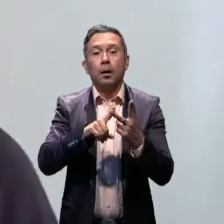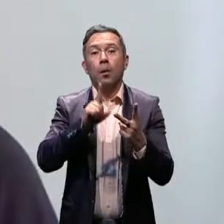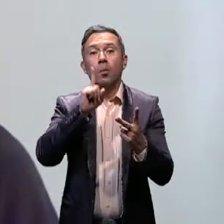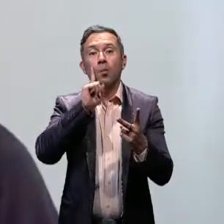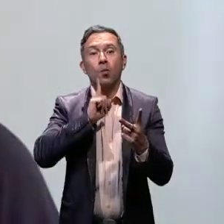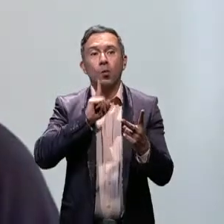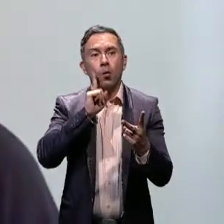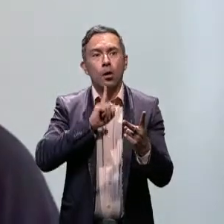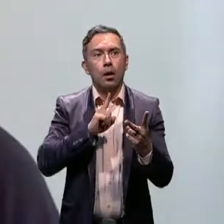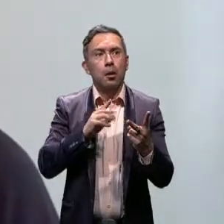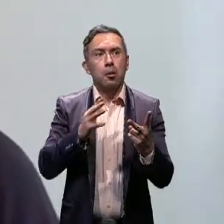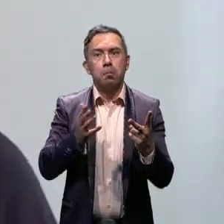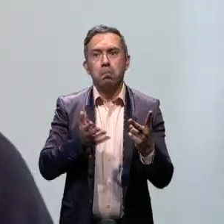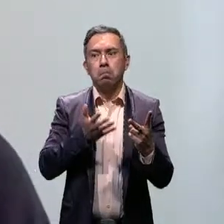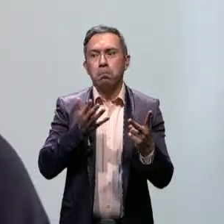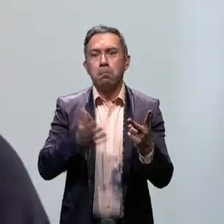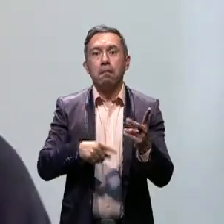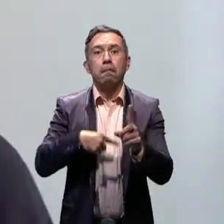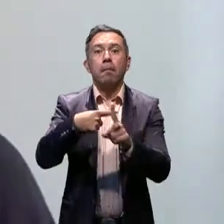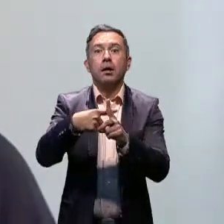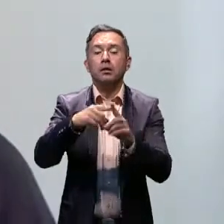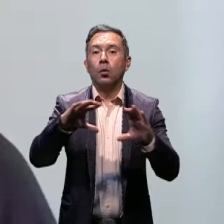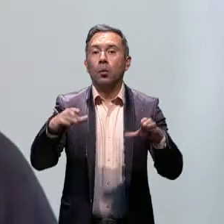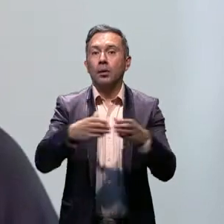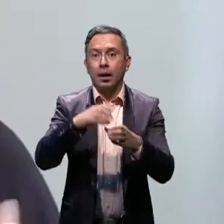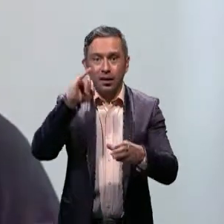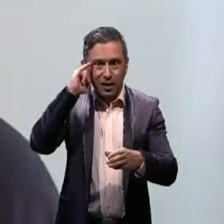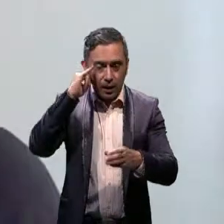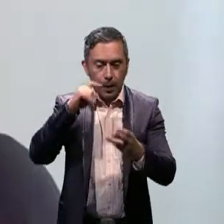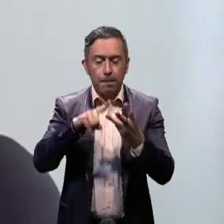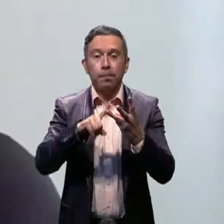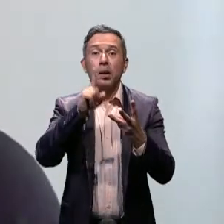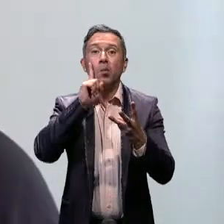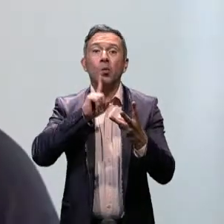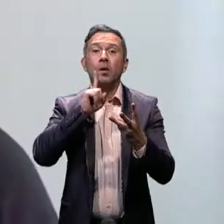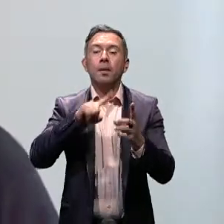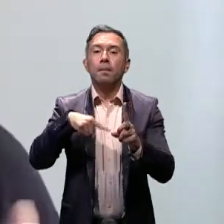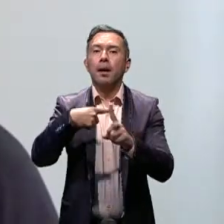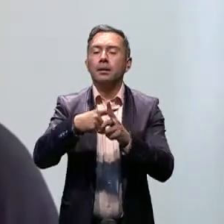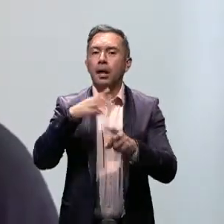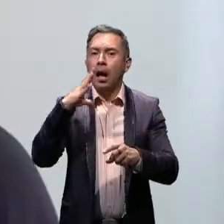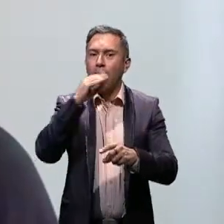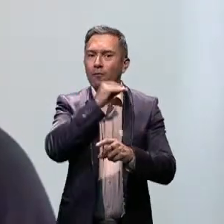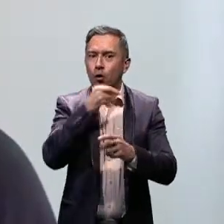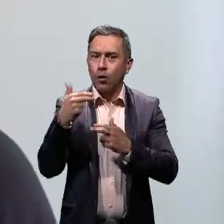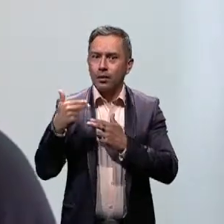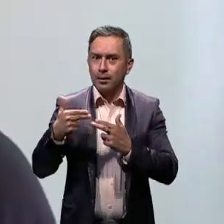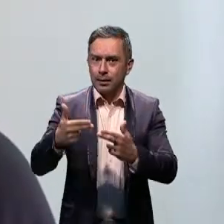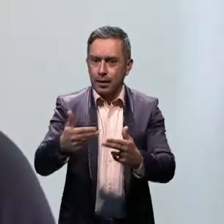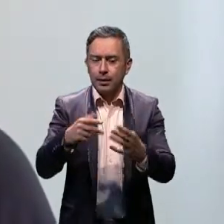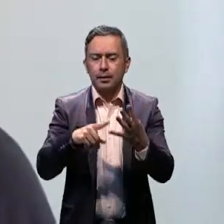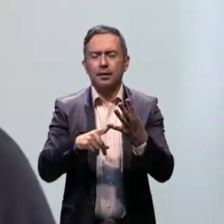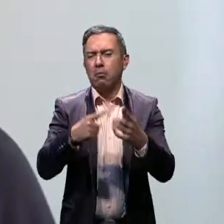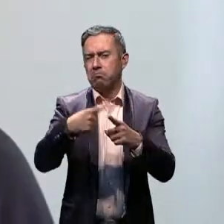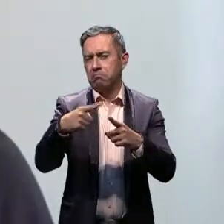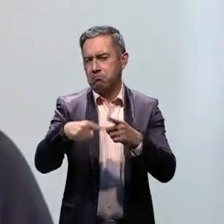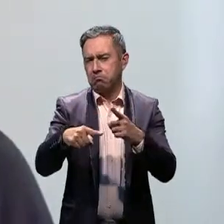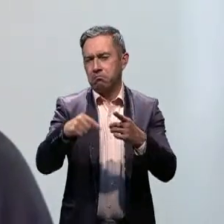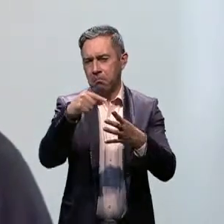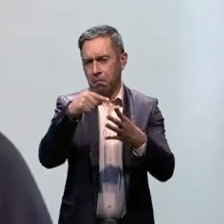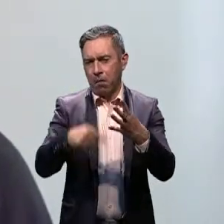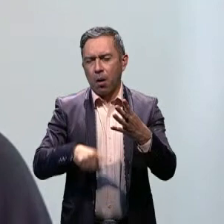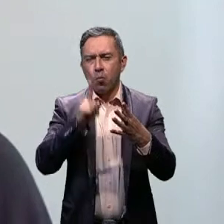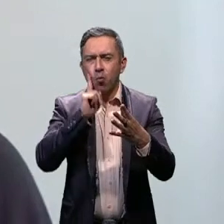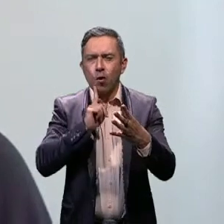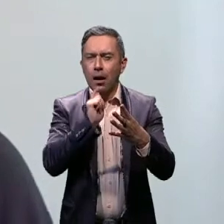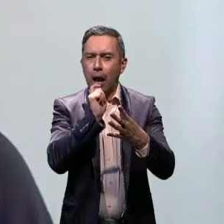of women that are part of indigenous communities, or women who are Afro descendants. So I think it's